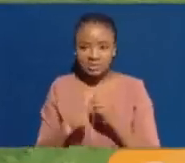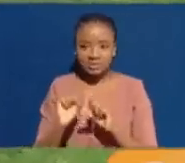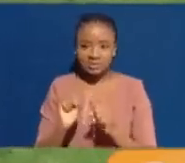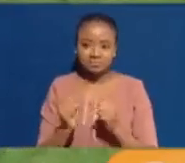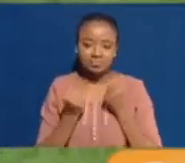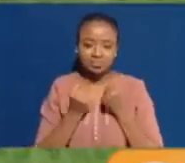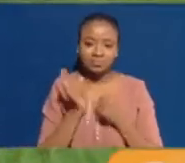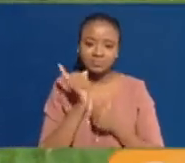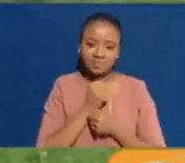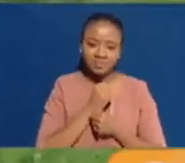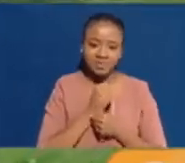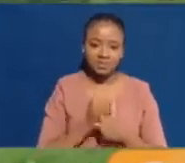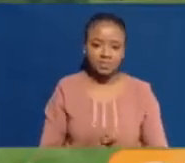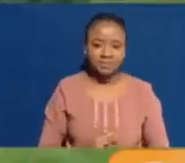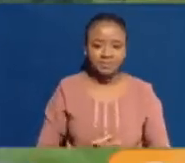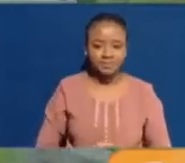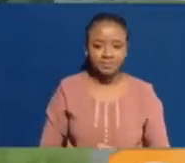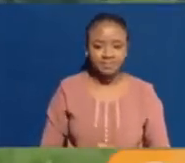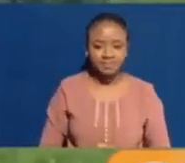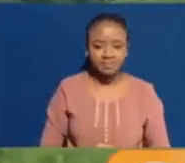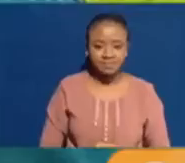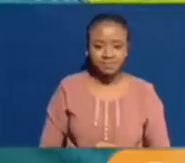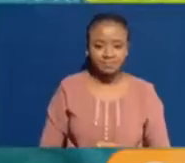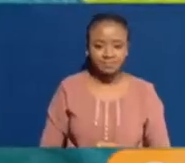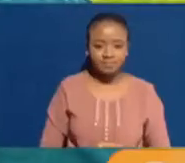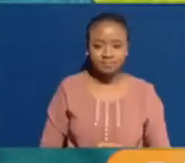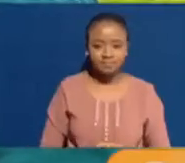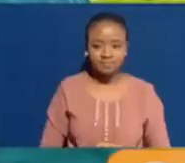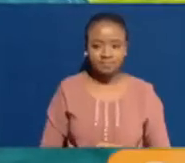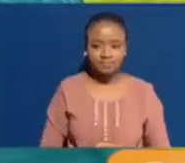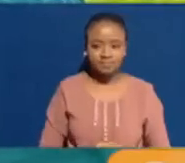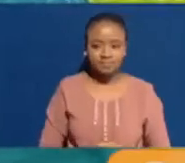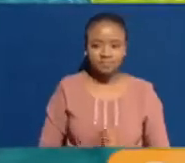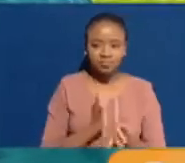crash site and evacuated to Colorado referral Hospital